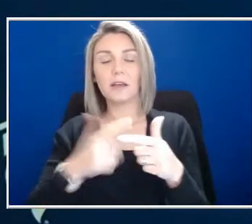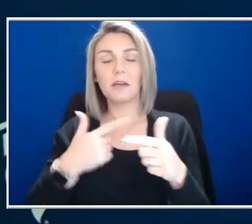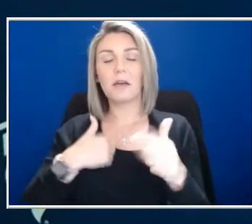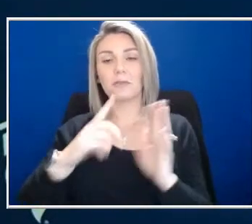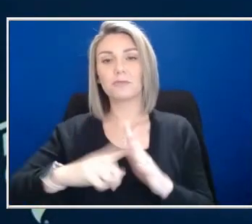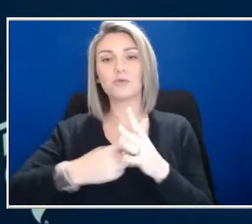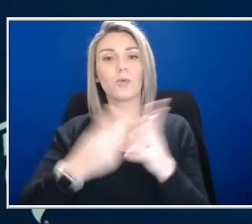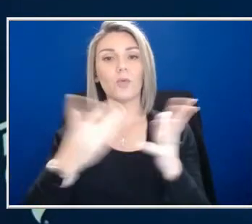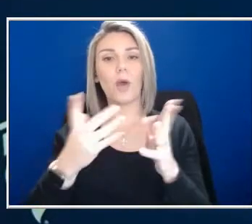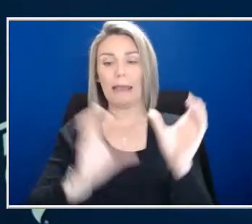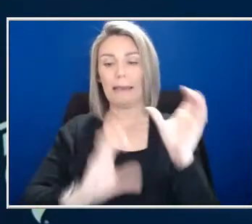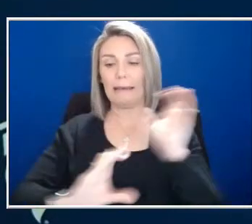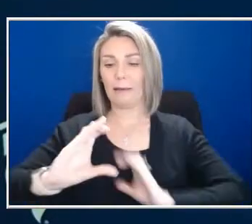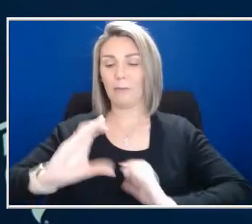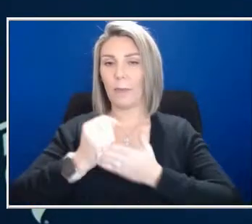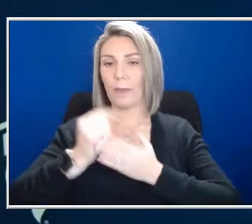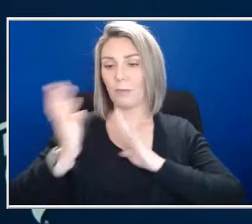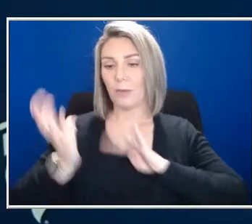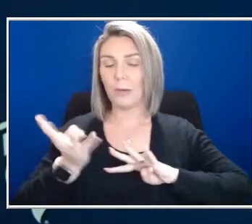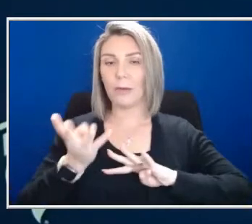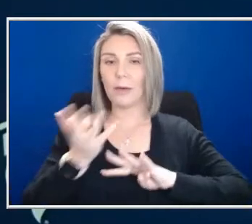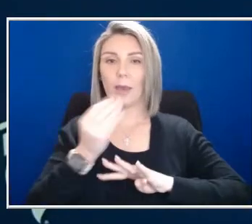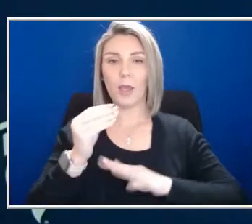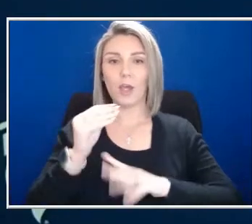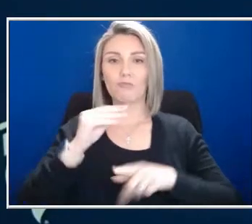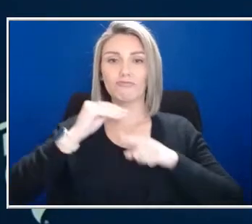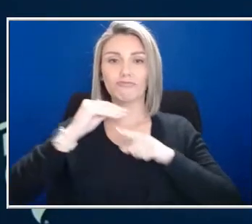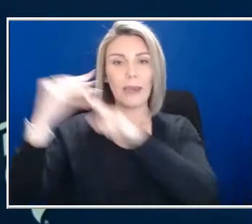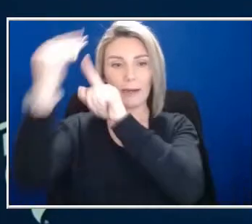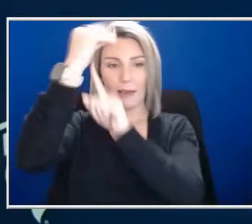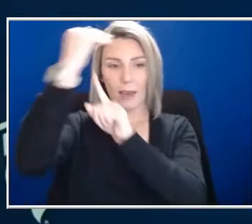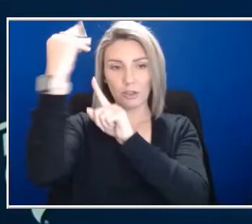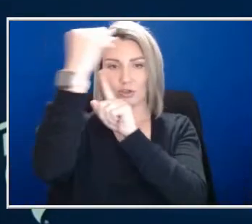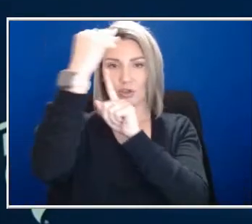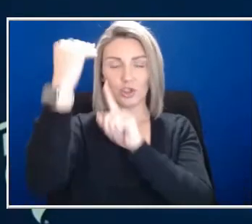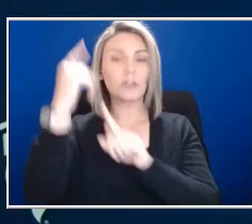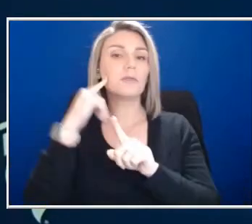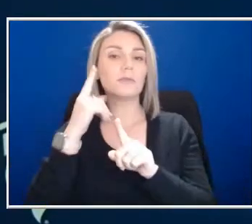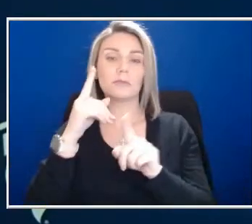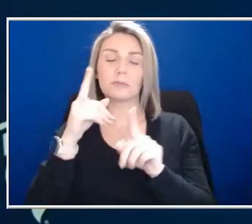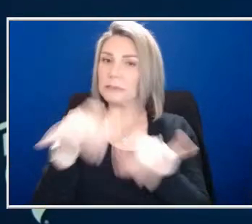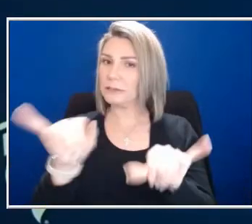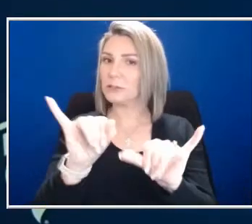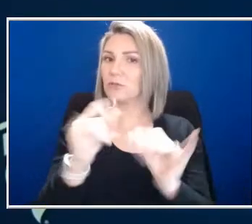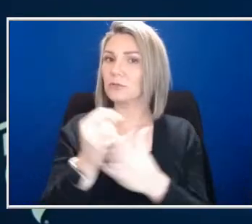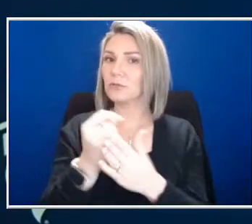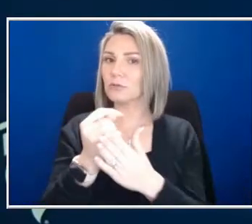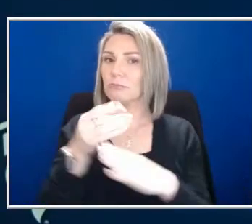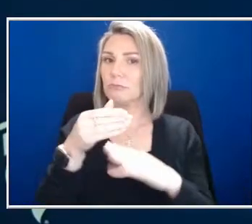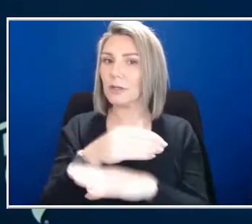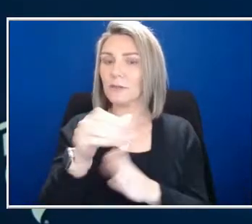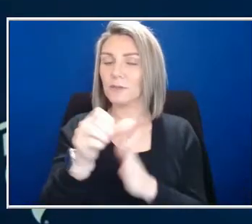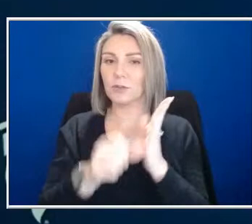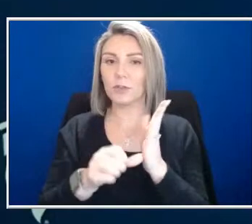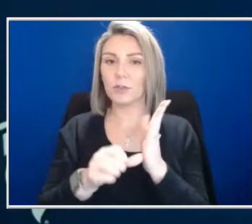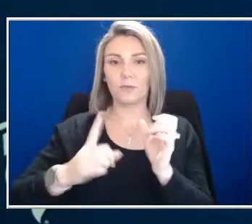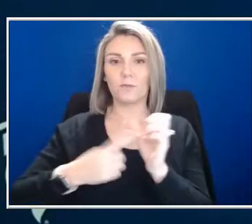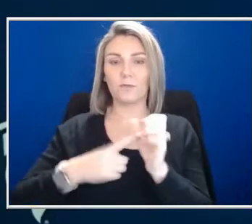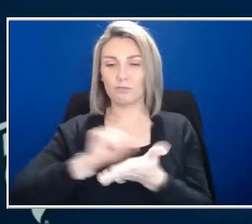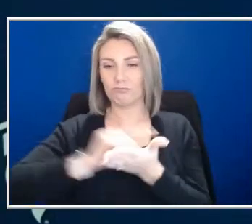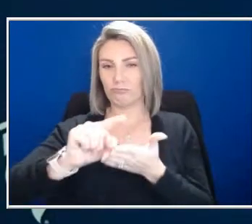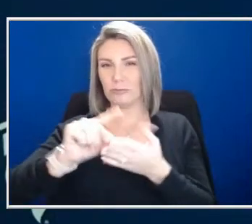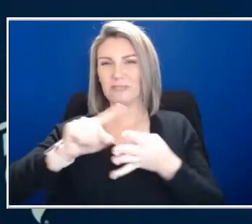chemo and radiation, which is the standard treatment for this after surgery, that first week of February. That